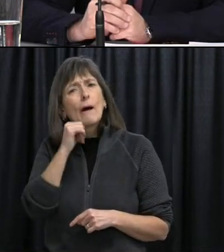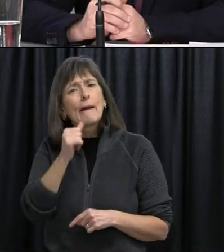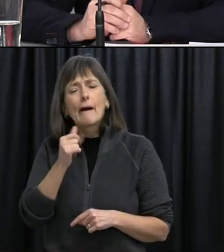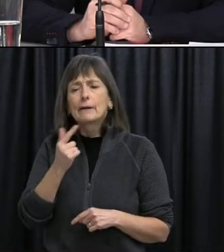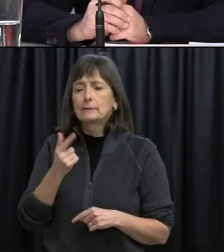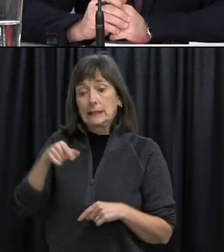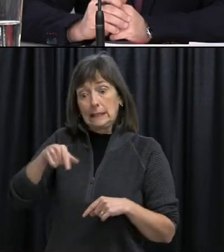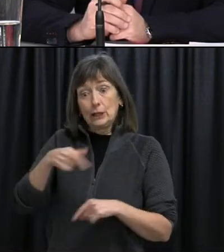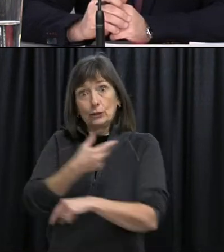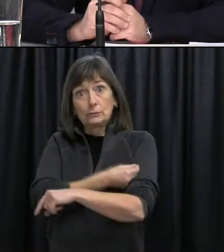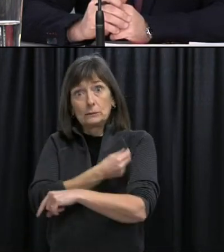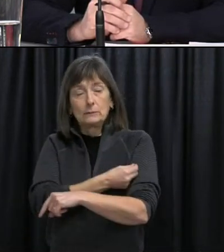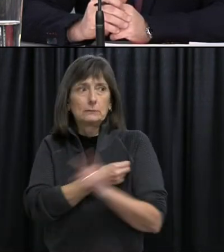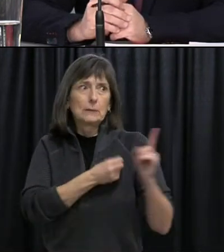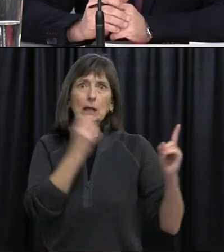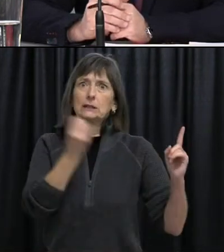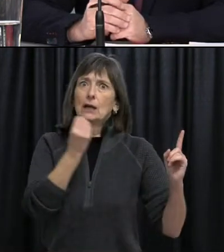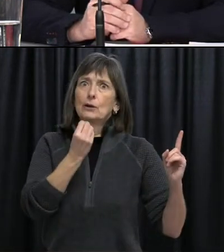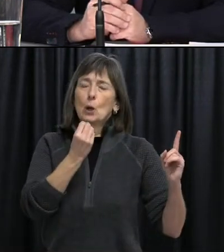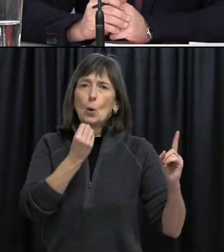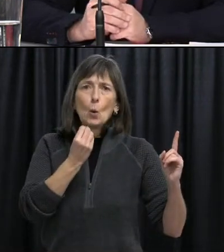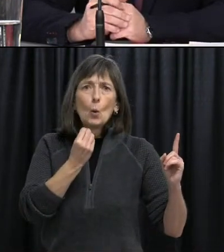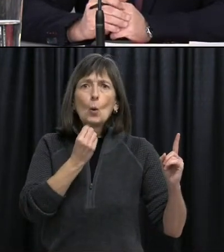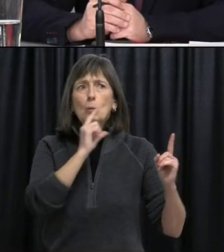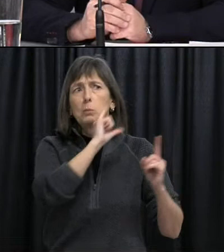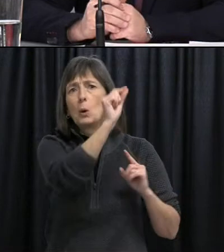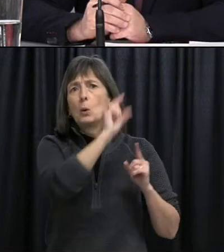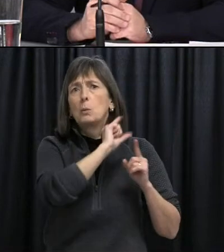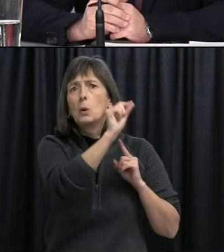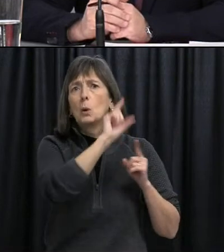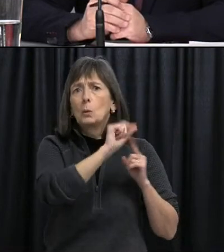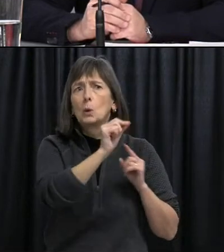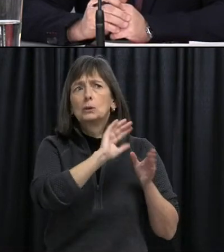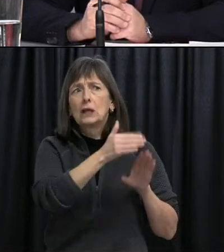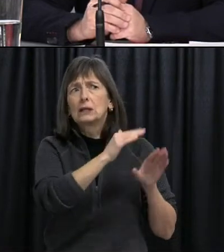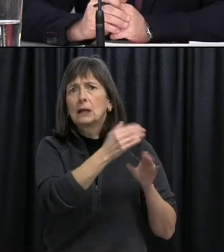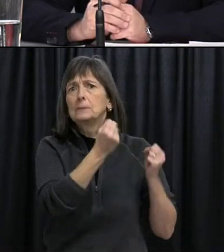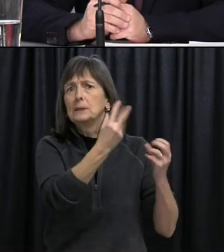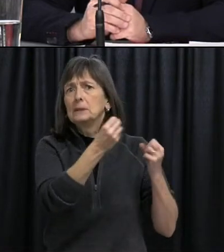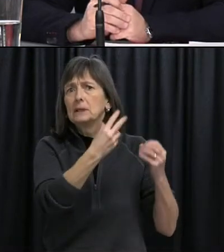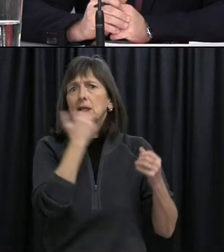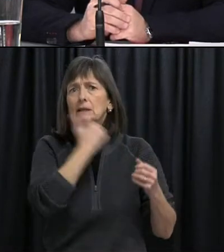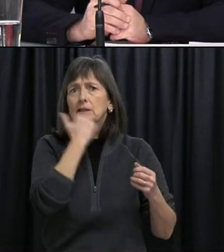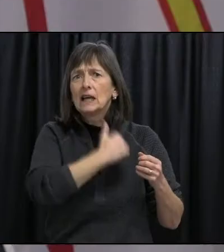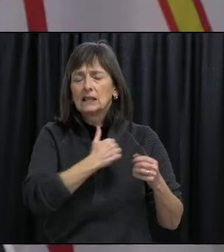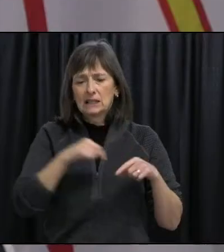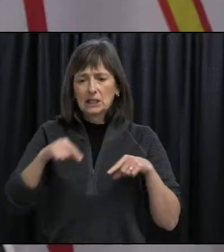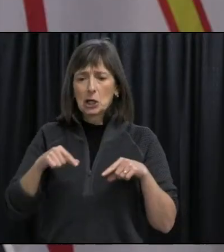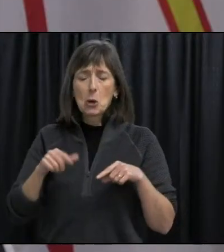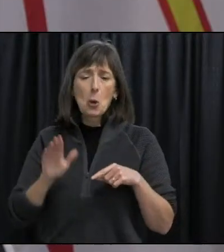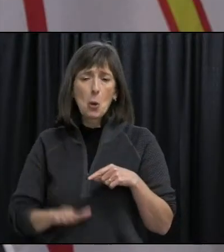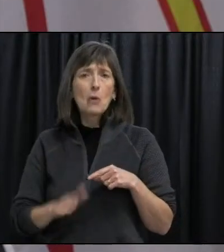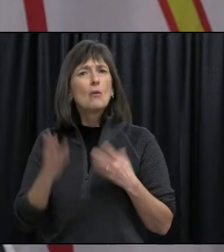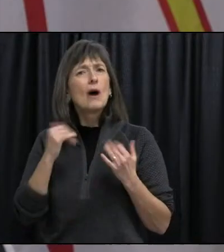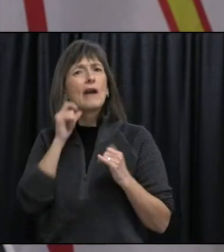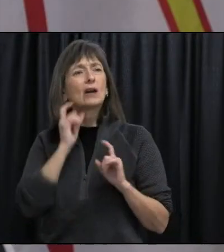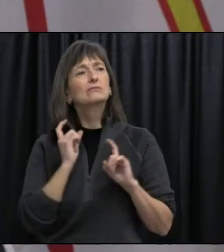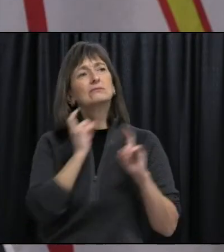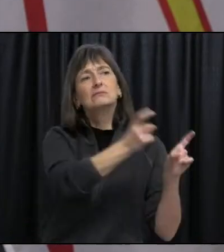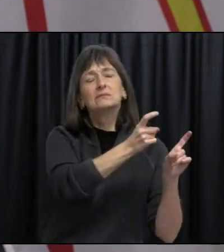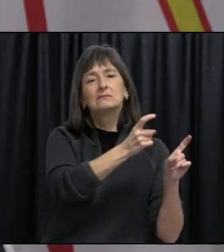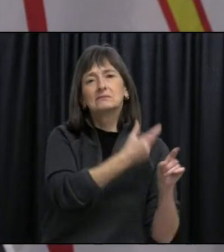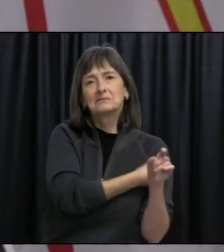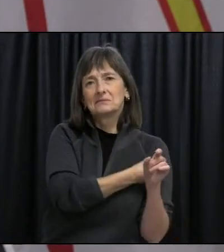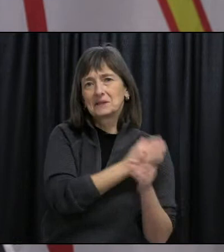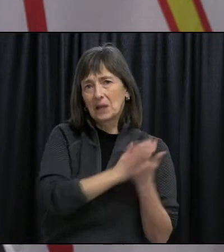like Ontario, where they're seeing dozens and dozens of people die every day, and unfortunately we're not? So I think it's important